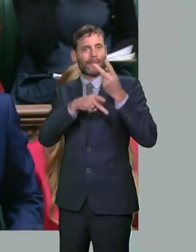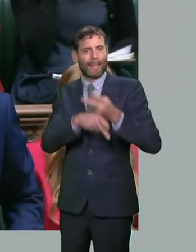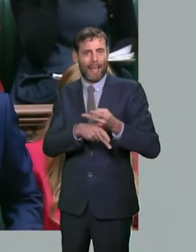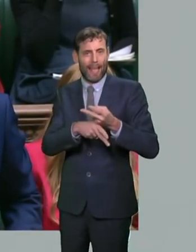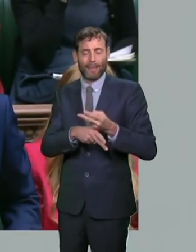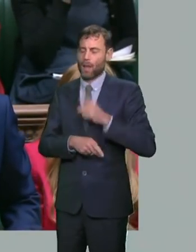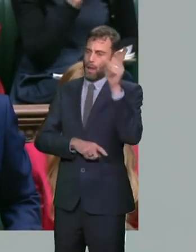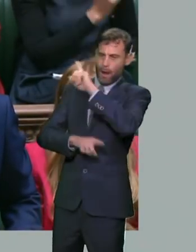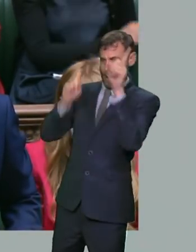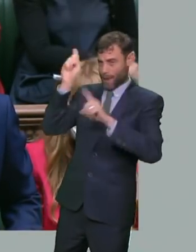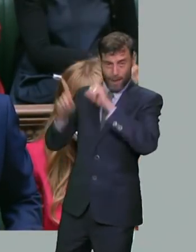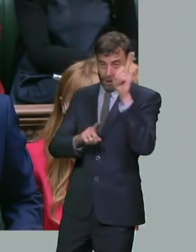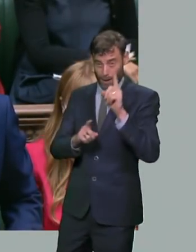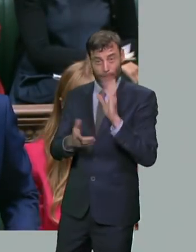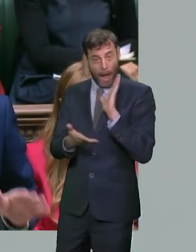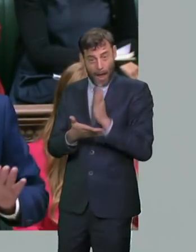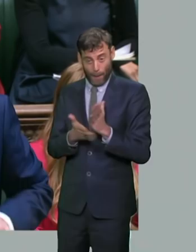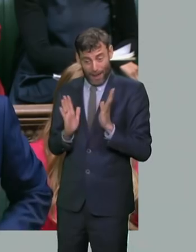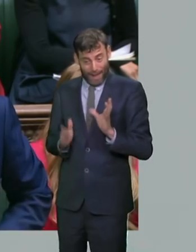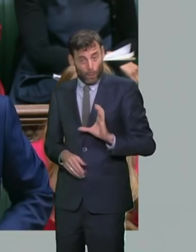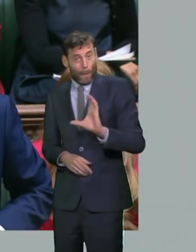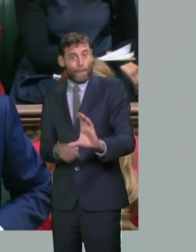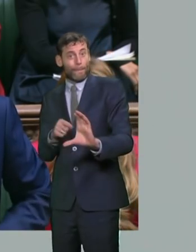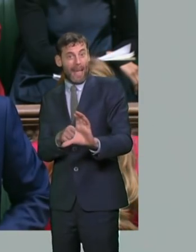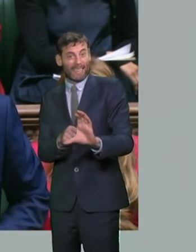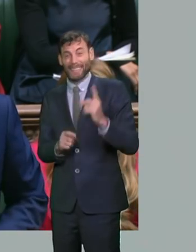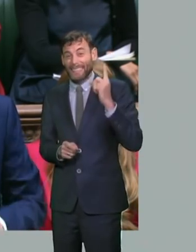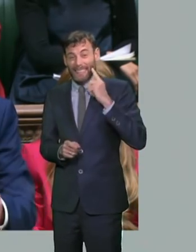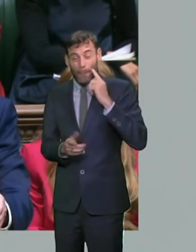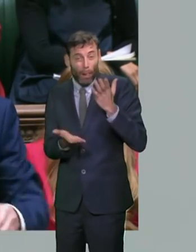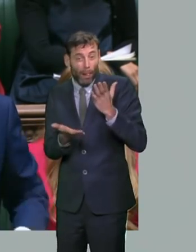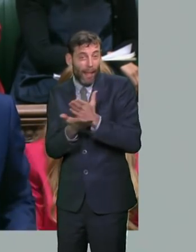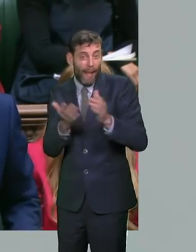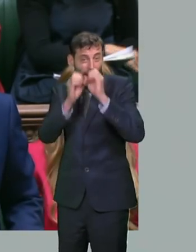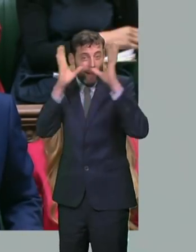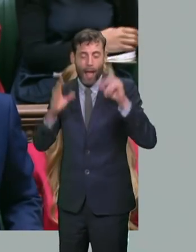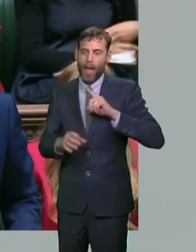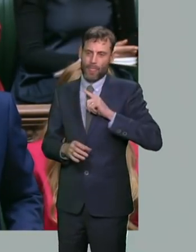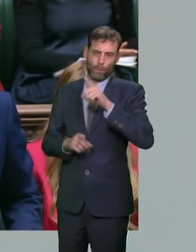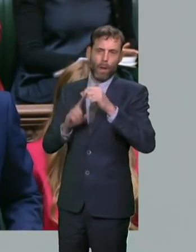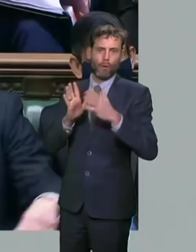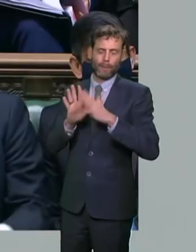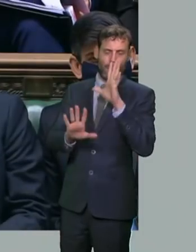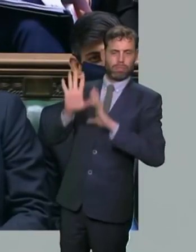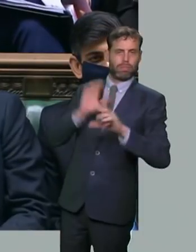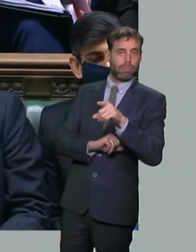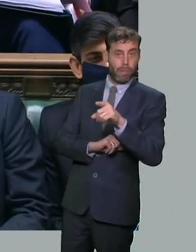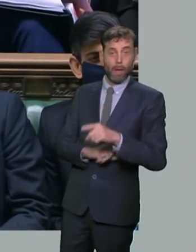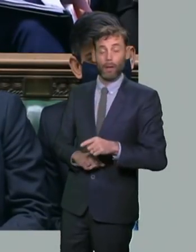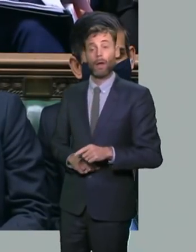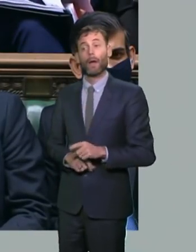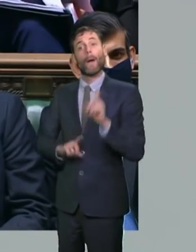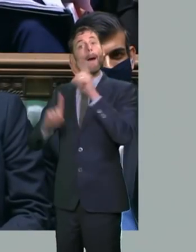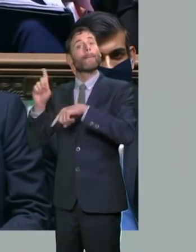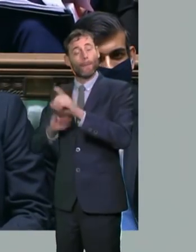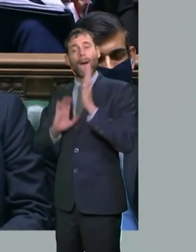deflection, strip away the refusal to answer the question. There's a simple truth, and this is why the Prime Minister won't address it. People will still be forced